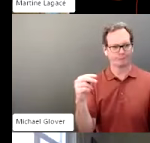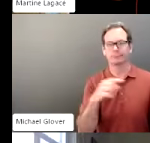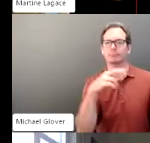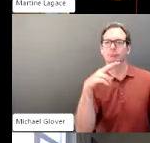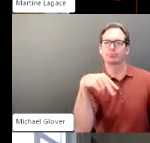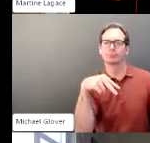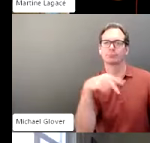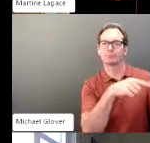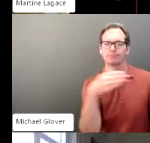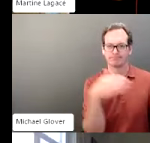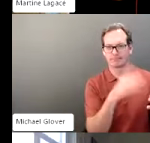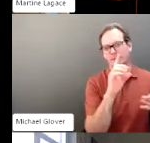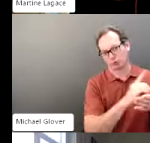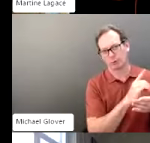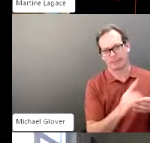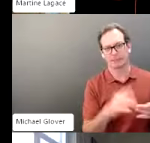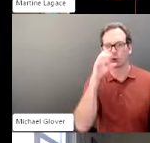is